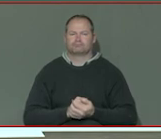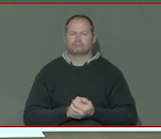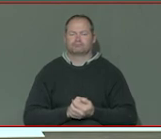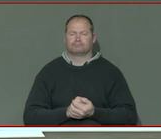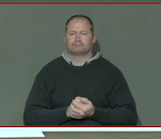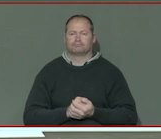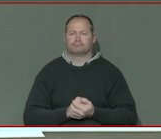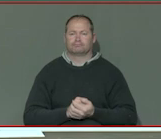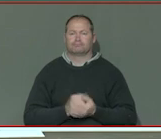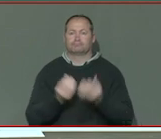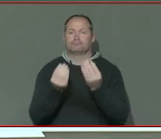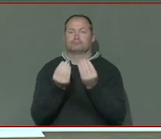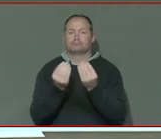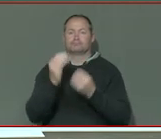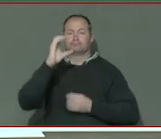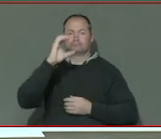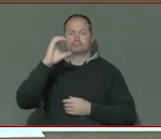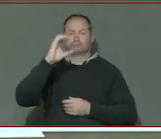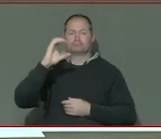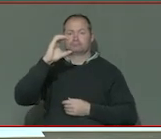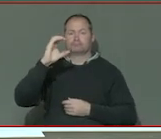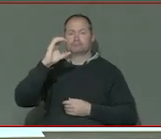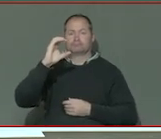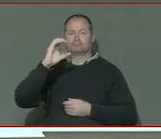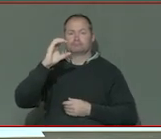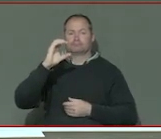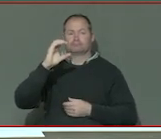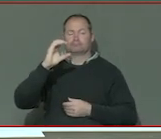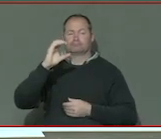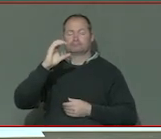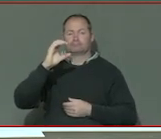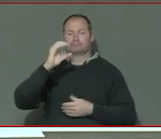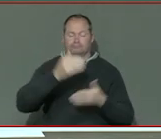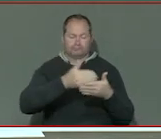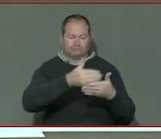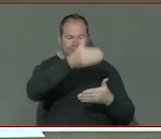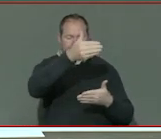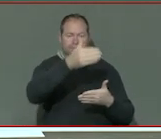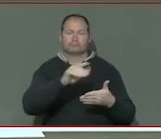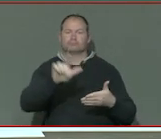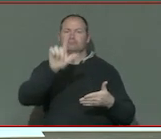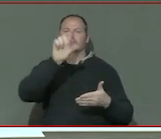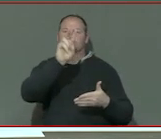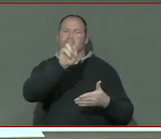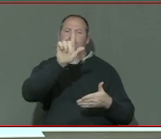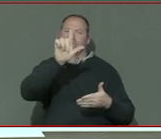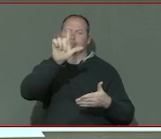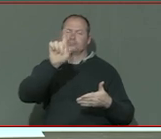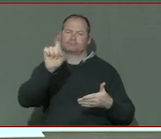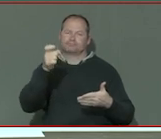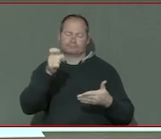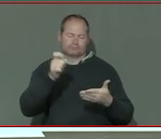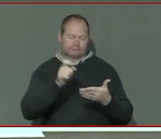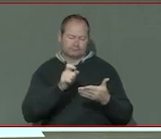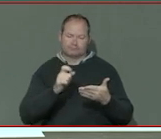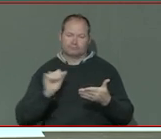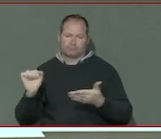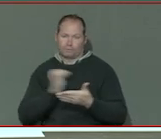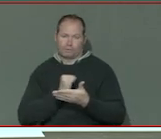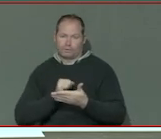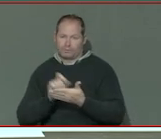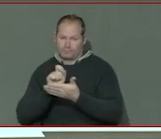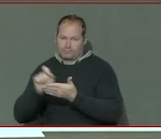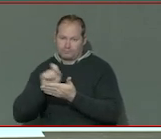Number C, an invoice for 28,000 received from them was correctly recorded by us.